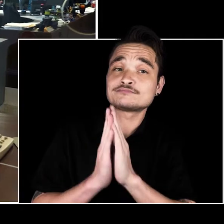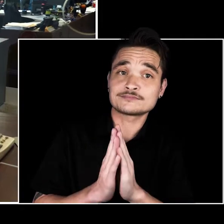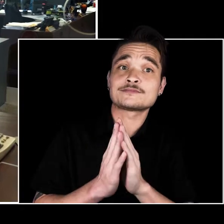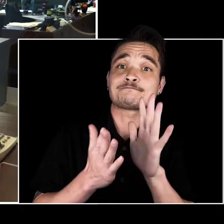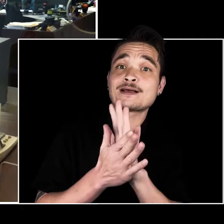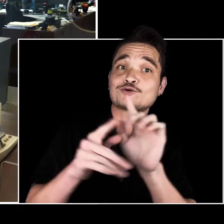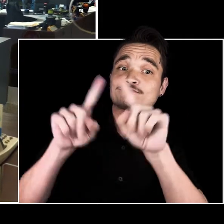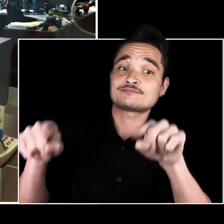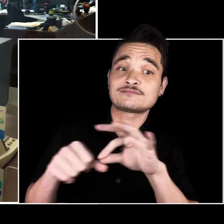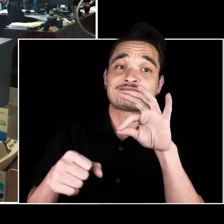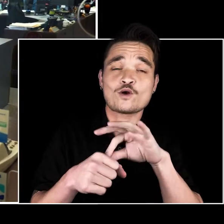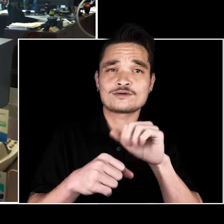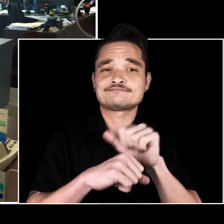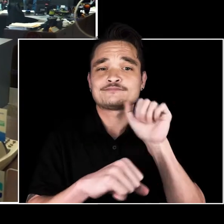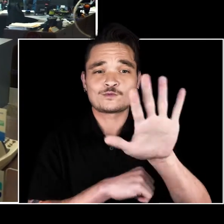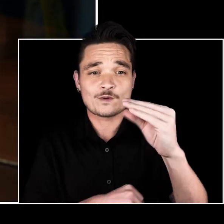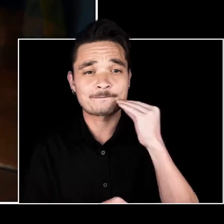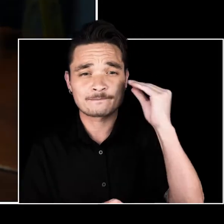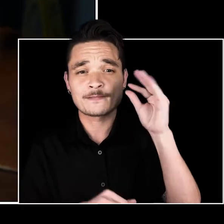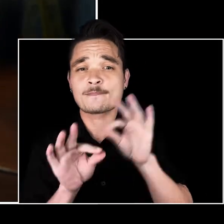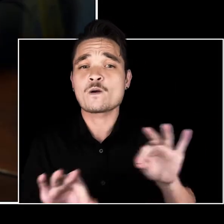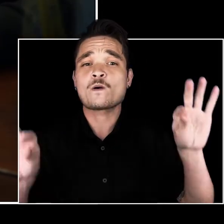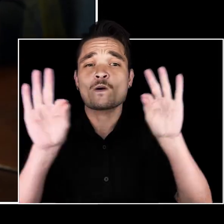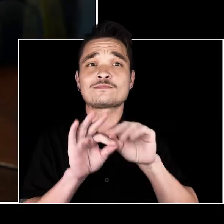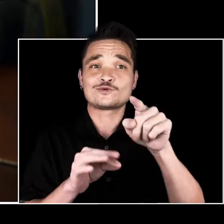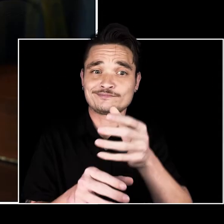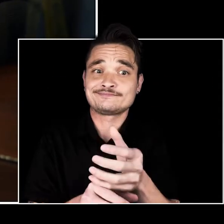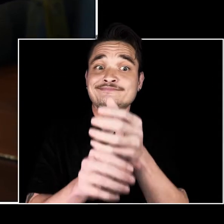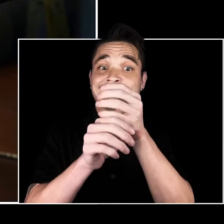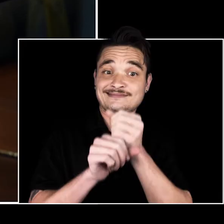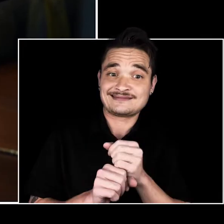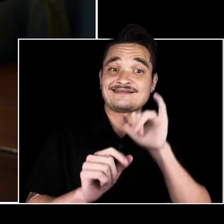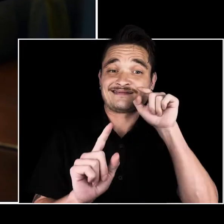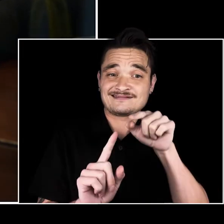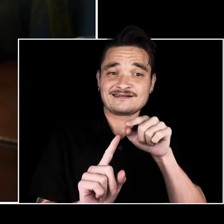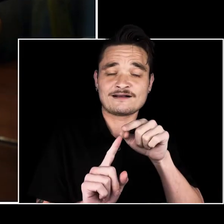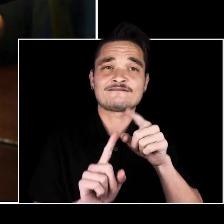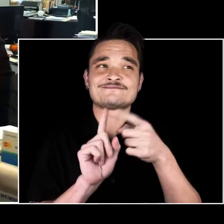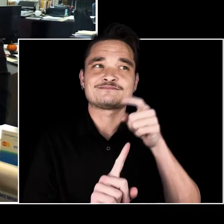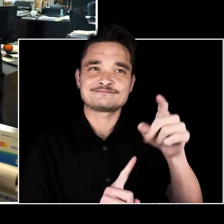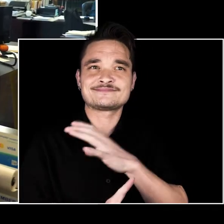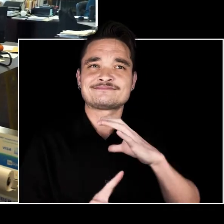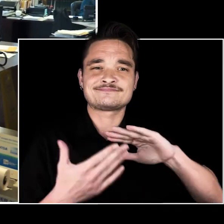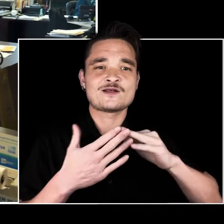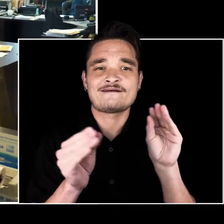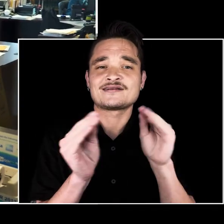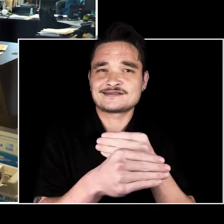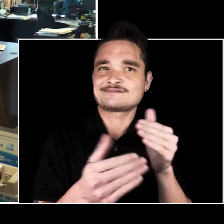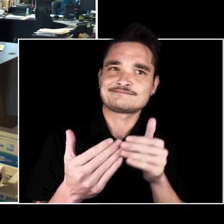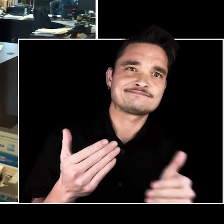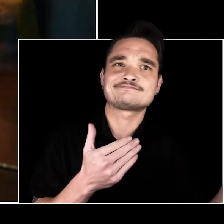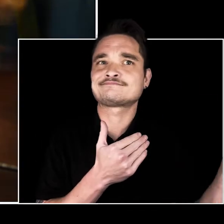Or you can request that a ballot be mailed to you at your home. You need to make sure the ballot is received at the city clerk's office by Election Day,